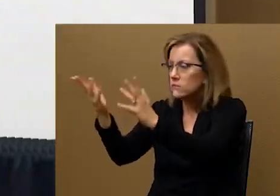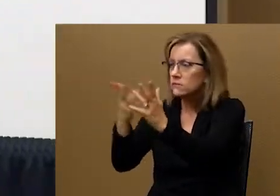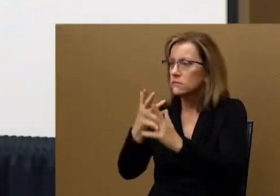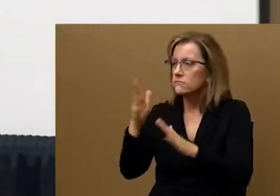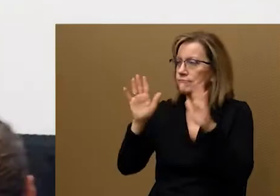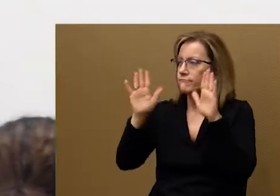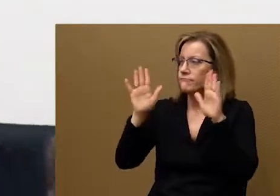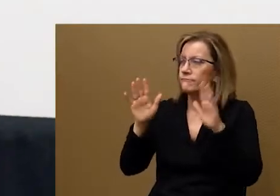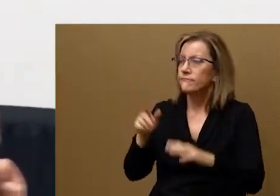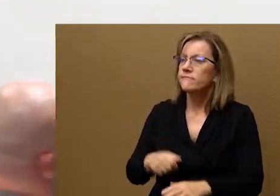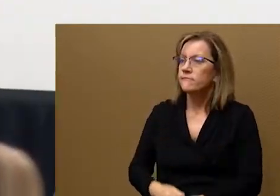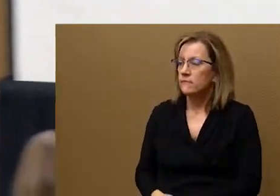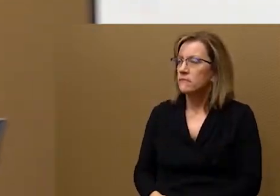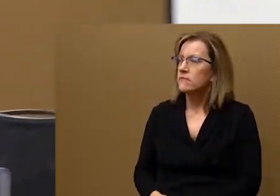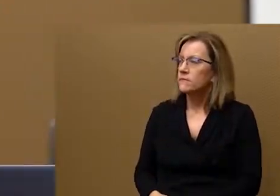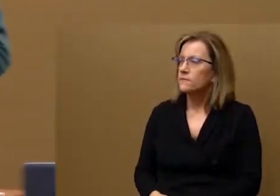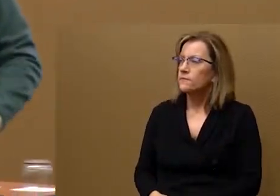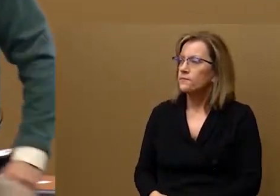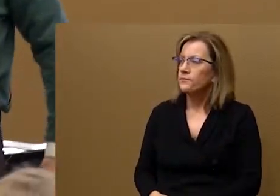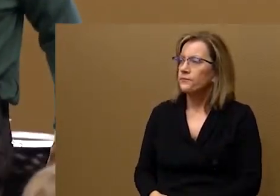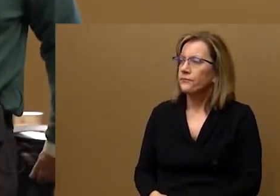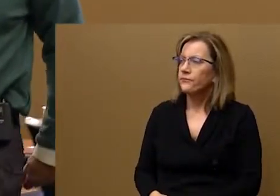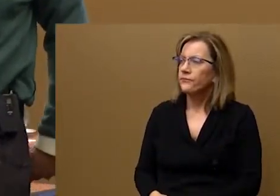we'll move on.